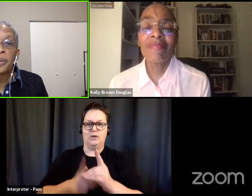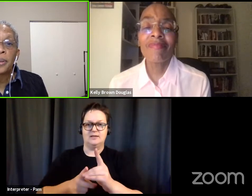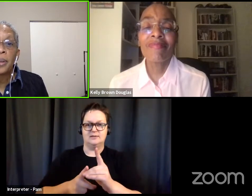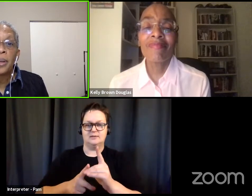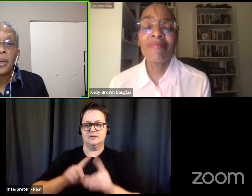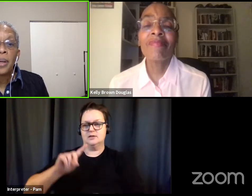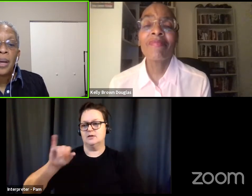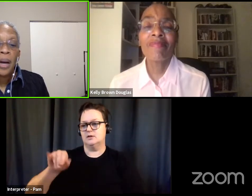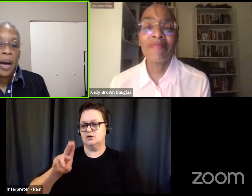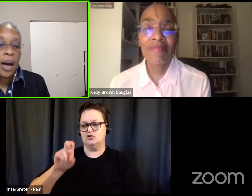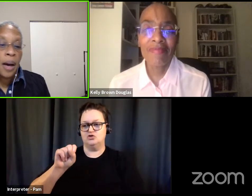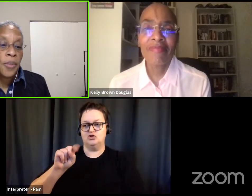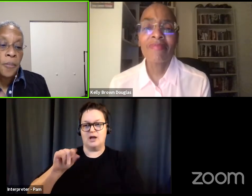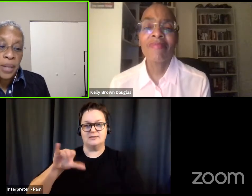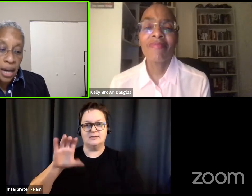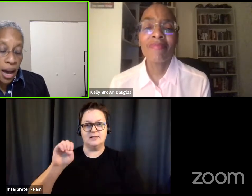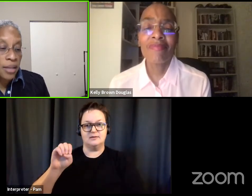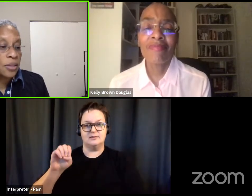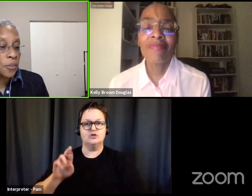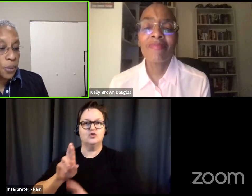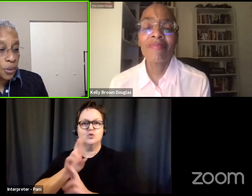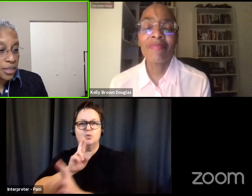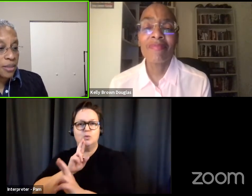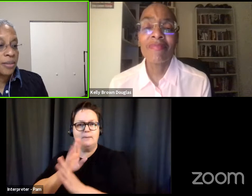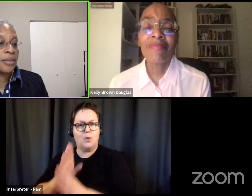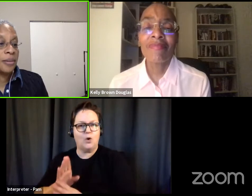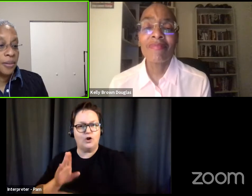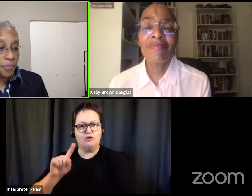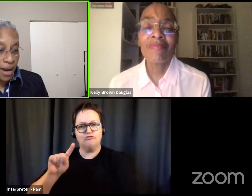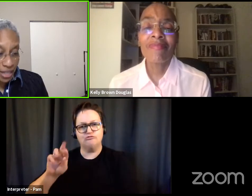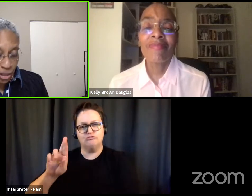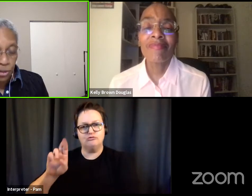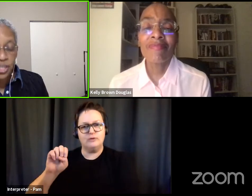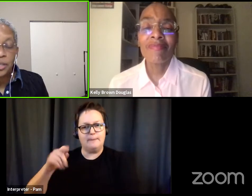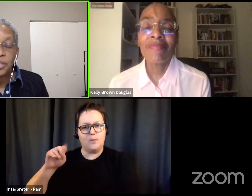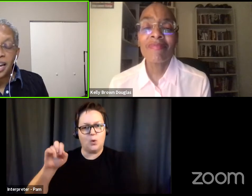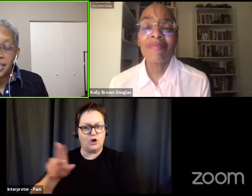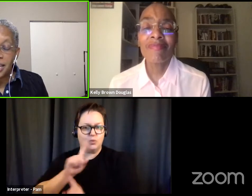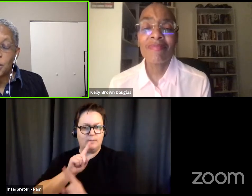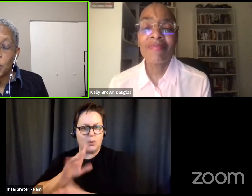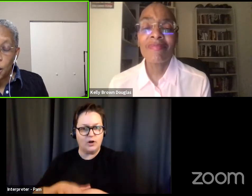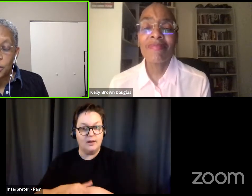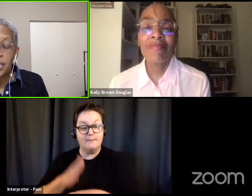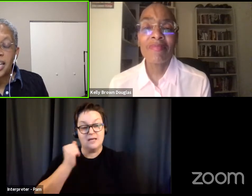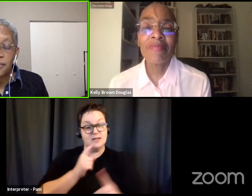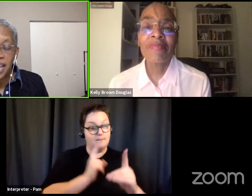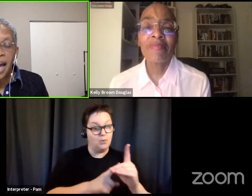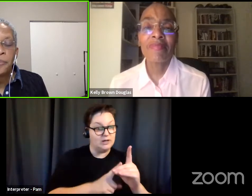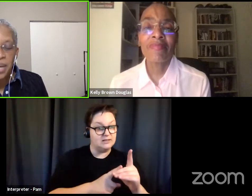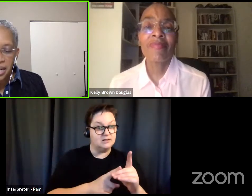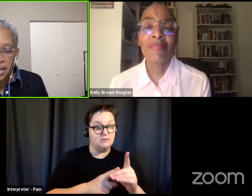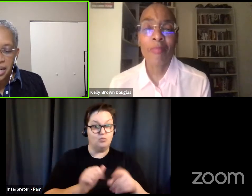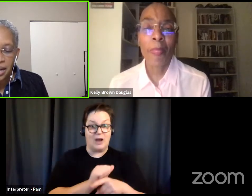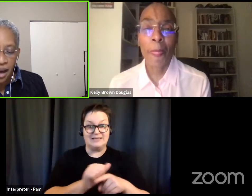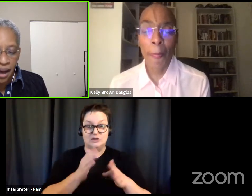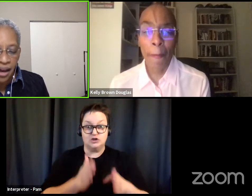Reporter. Mm-hmm. Because Buddhist practitioners in the United States largely have